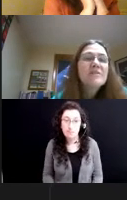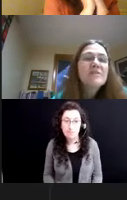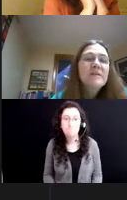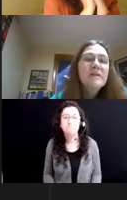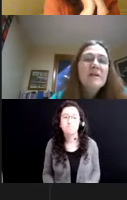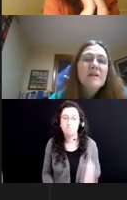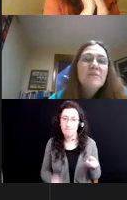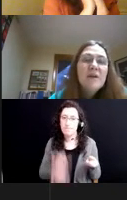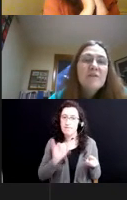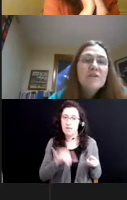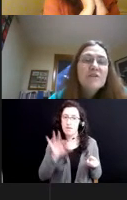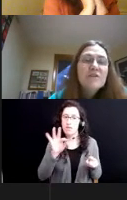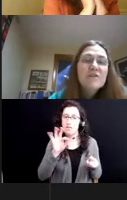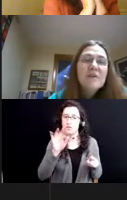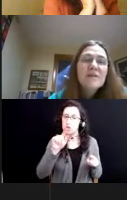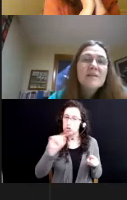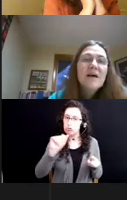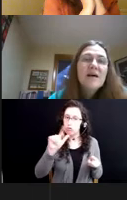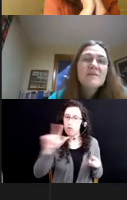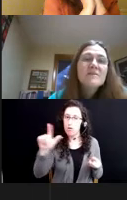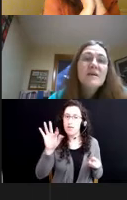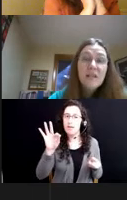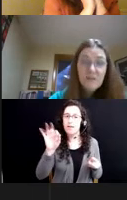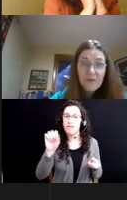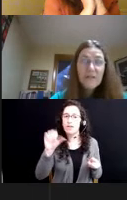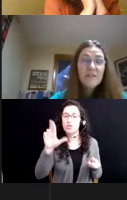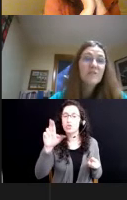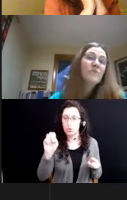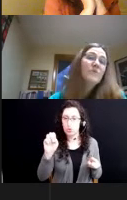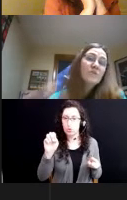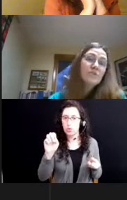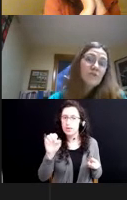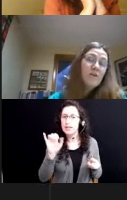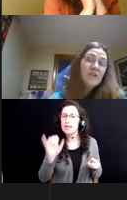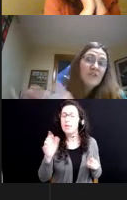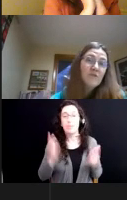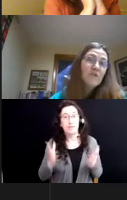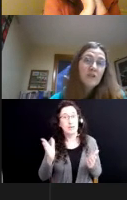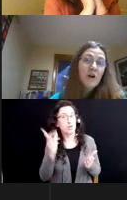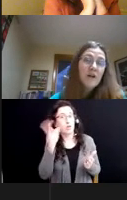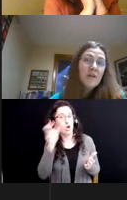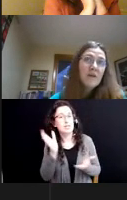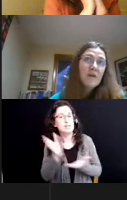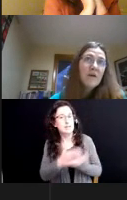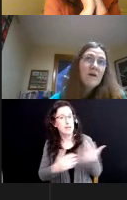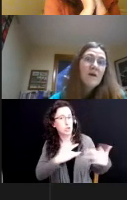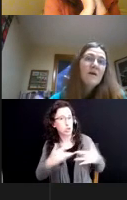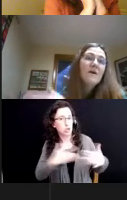the country. You may have heard concerns because it has an endophyte in it. So we also grow tall fescue for your